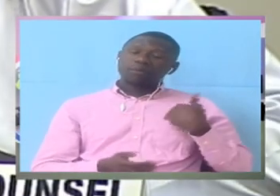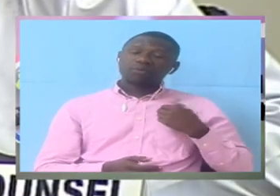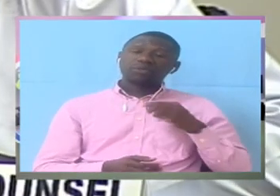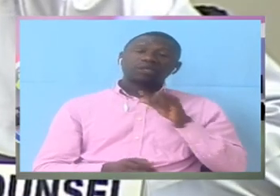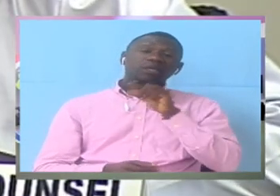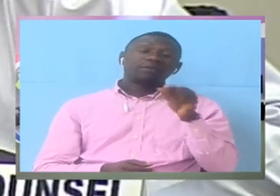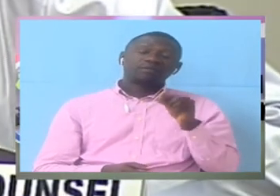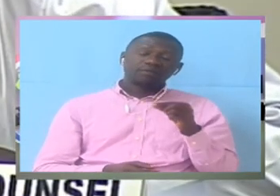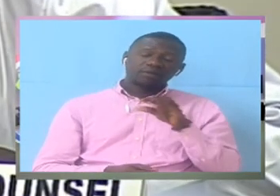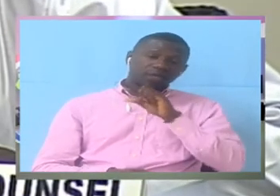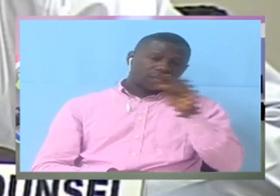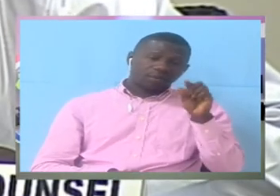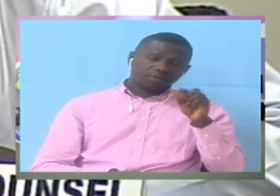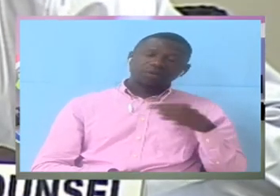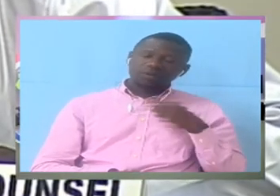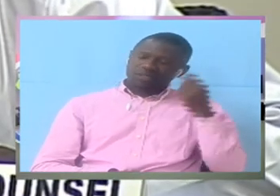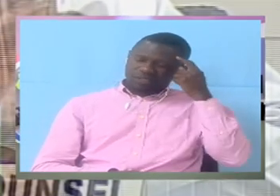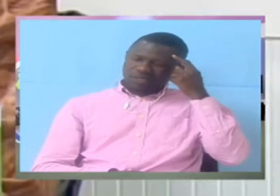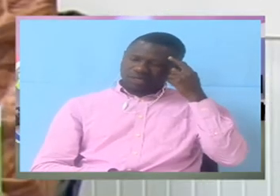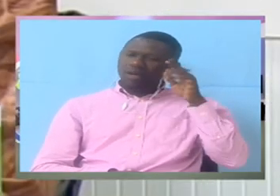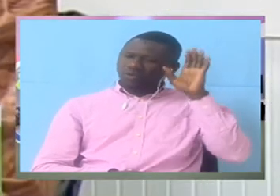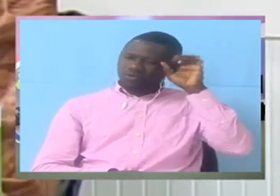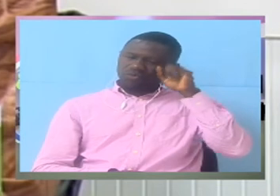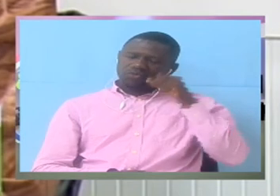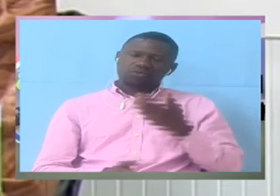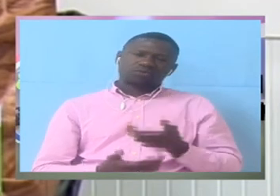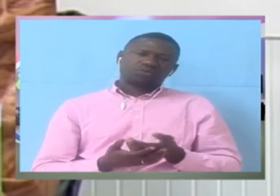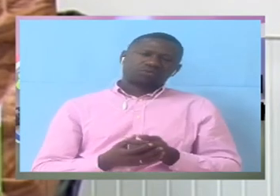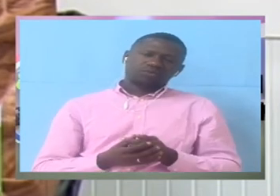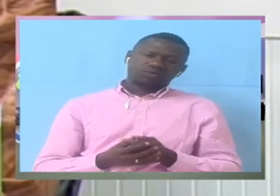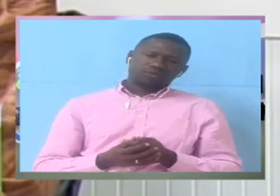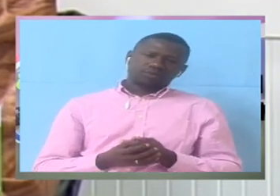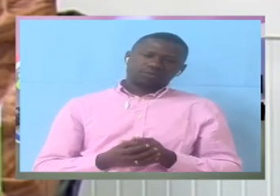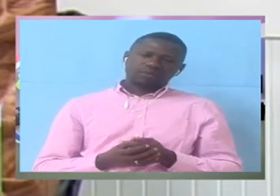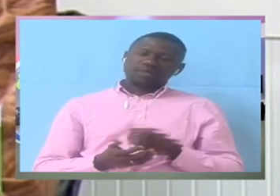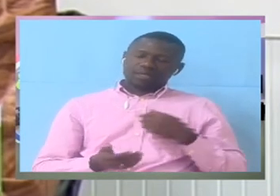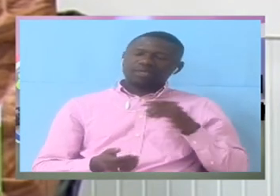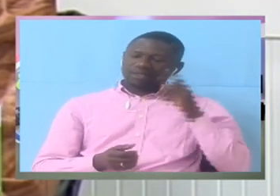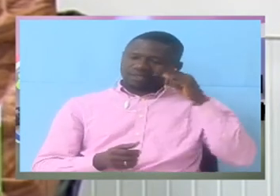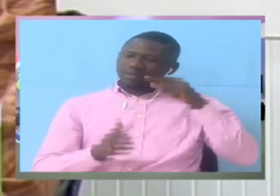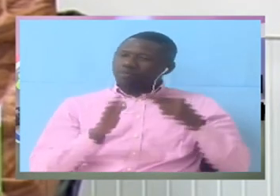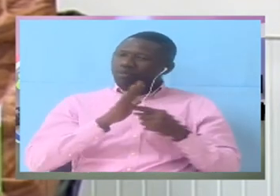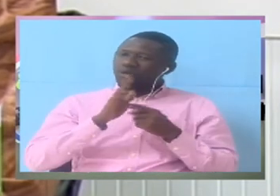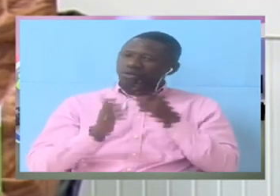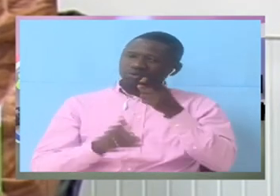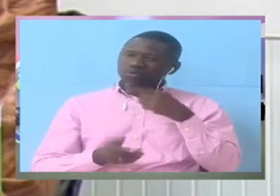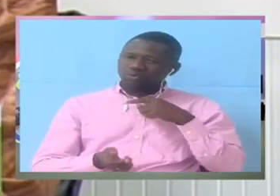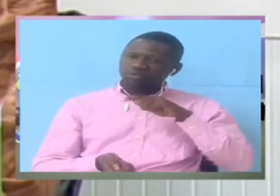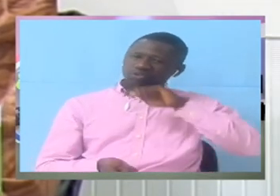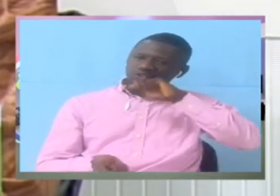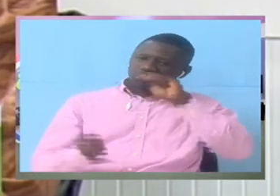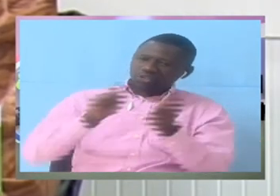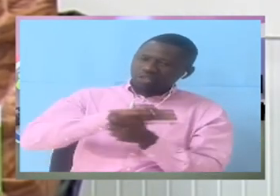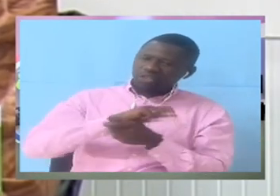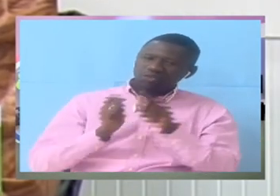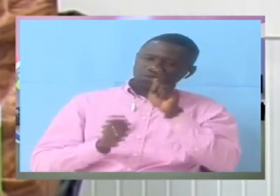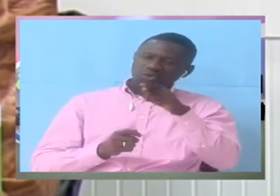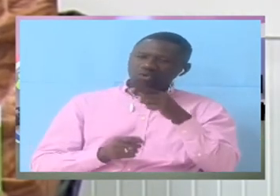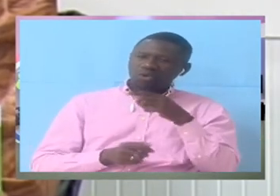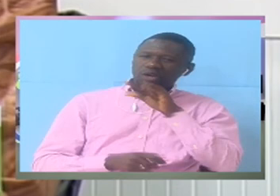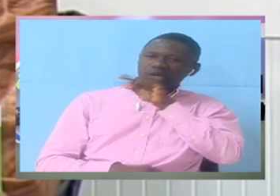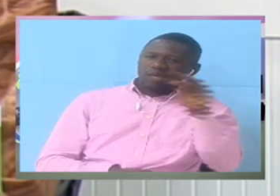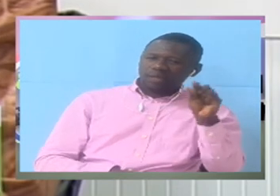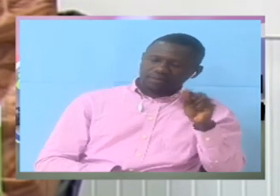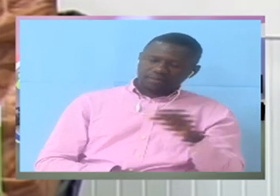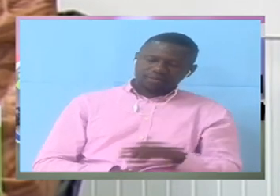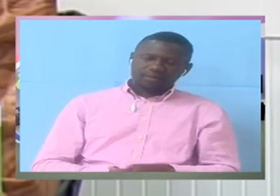you to disguise your nationality. And silang iti akumate itele puri kaje ko kela banku ya nyim fali ya manka fali moti. No,